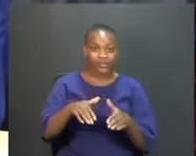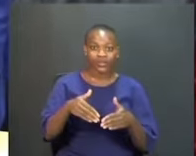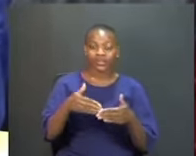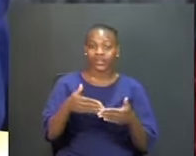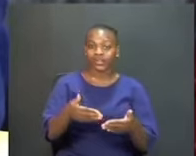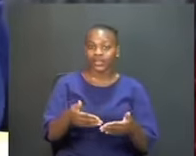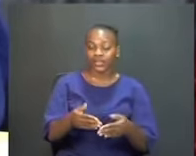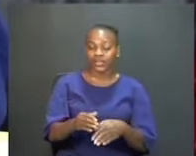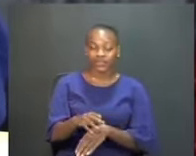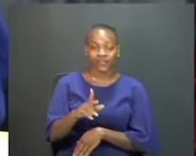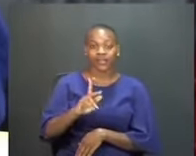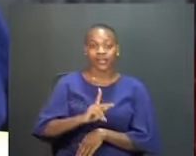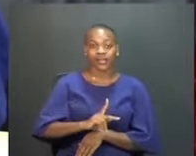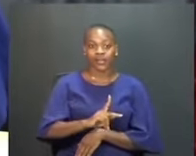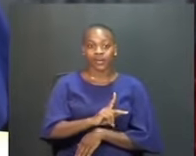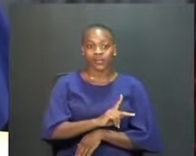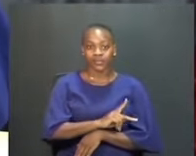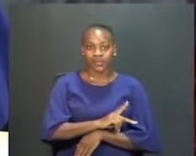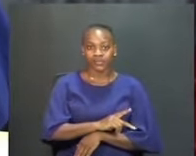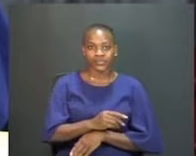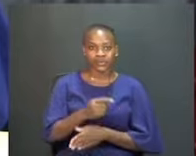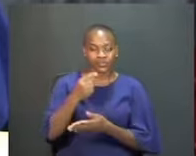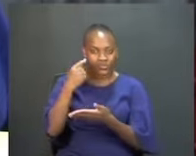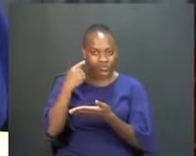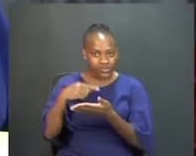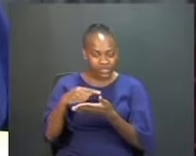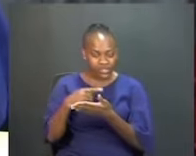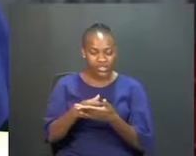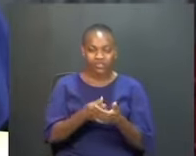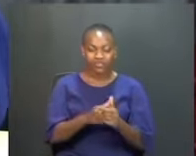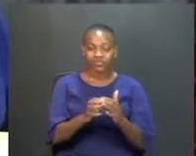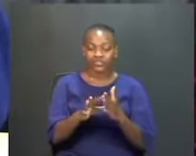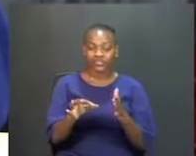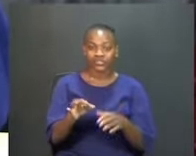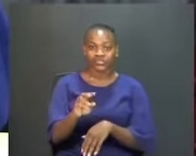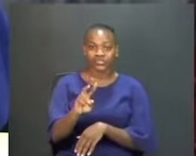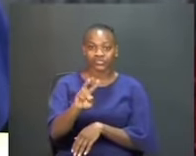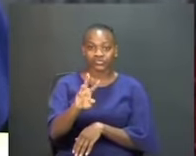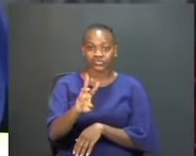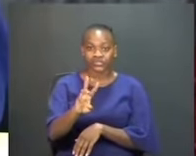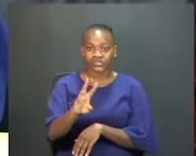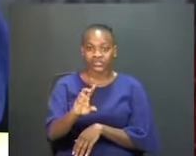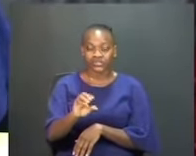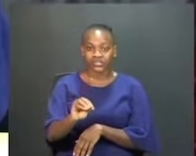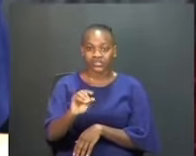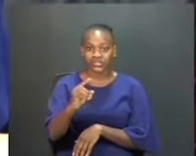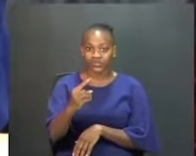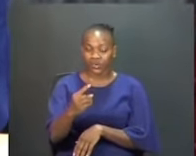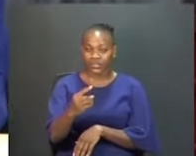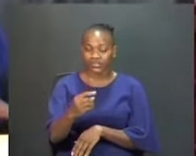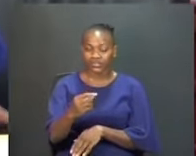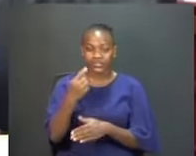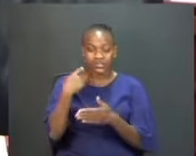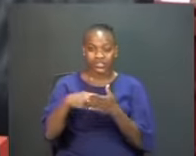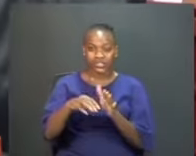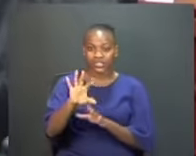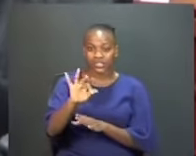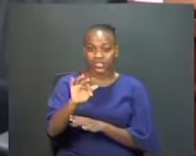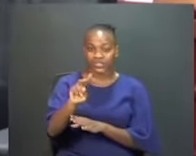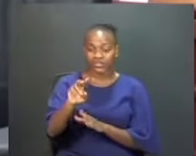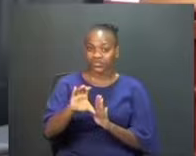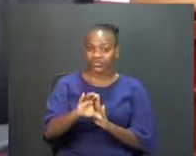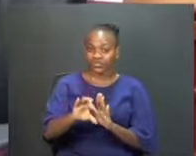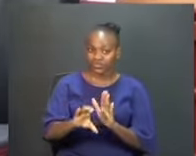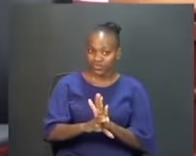Parliament for ratification pursuant to Article 268(1) of the 1992 Constitution